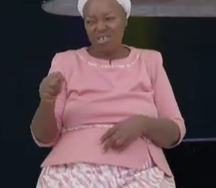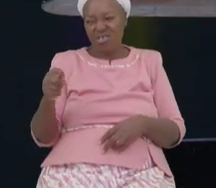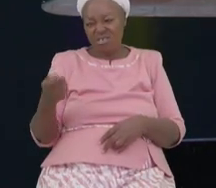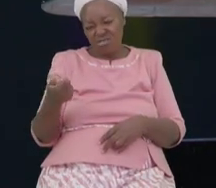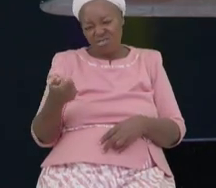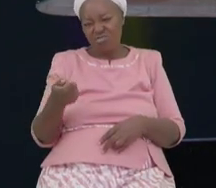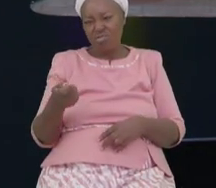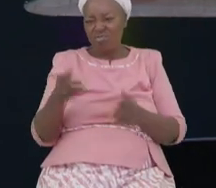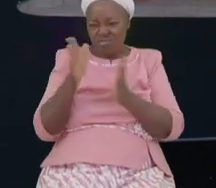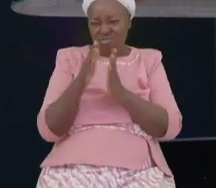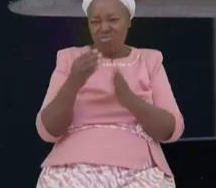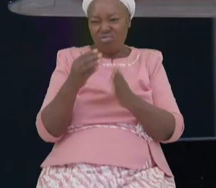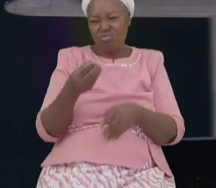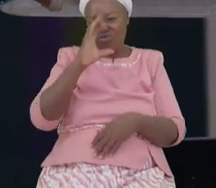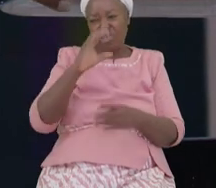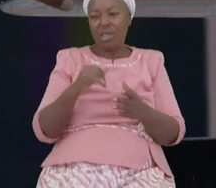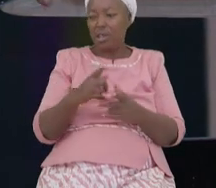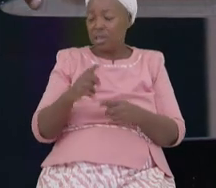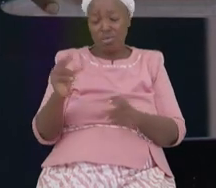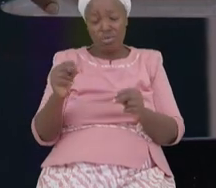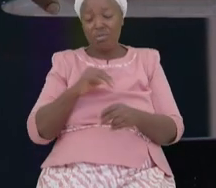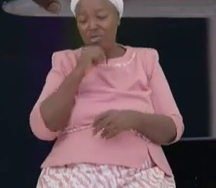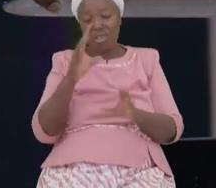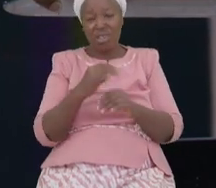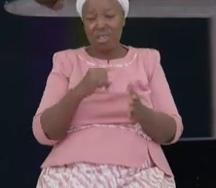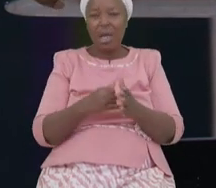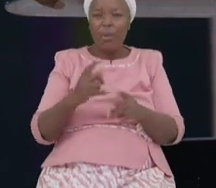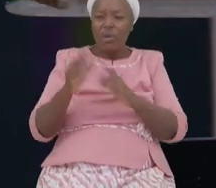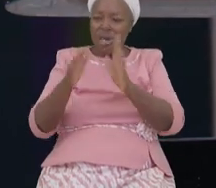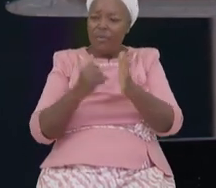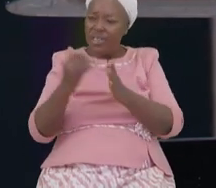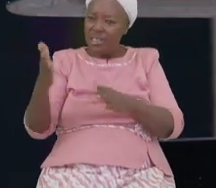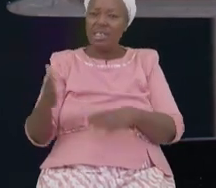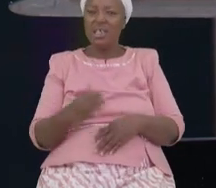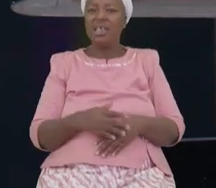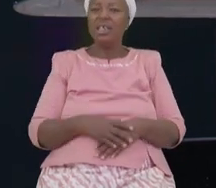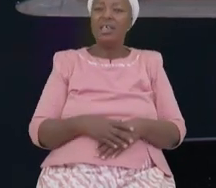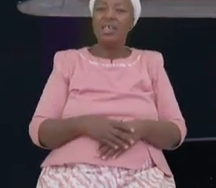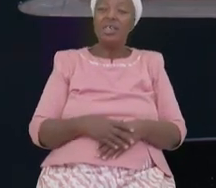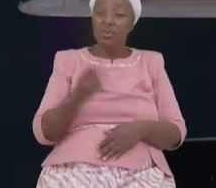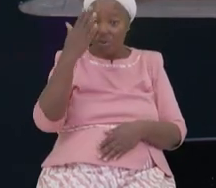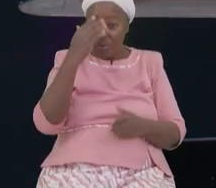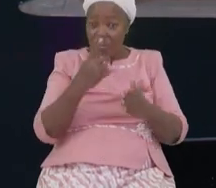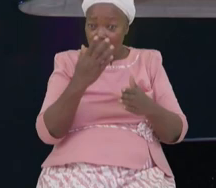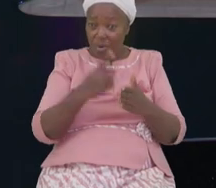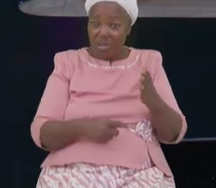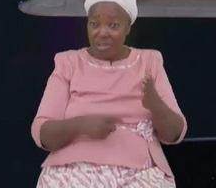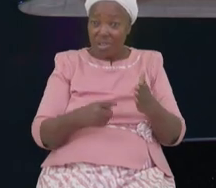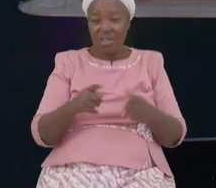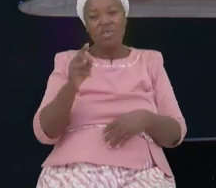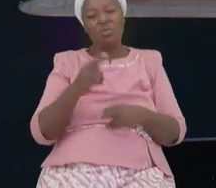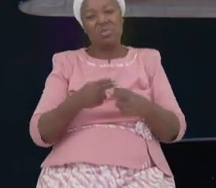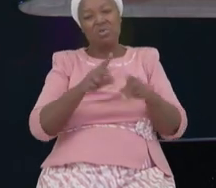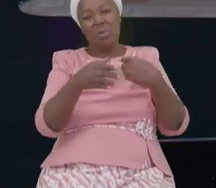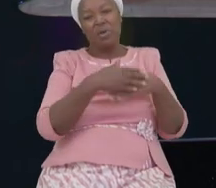thing where you can see the sugar every time. You know what? You will soon go back to that sugar, just this once.